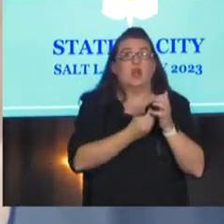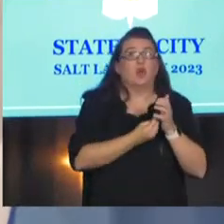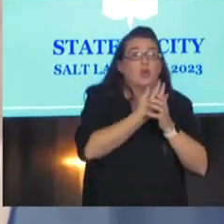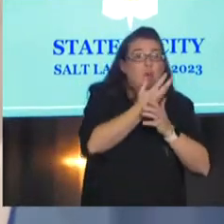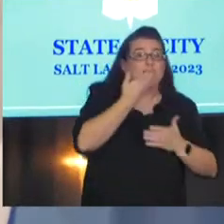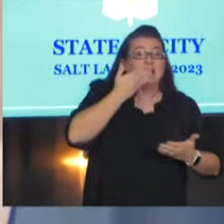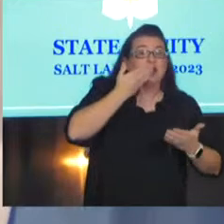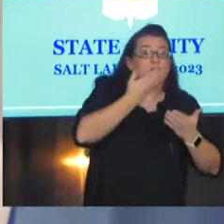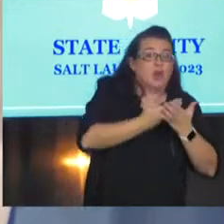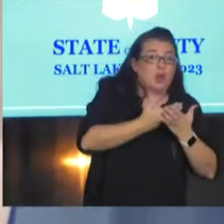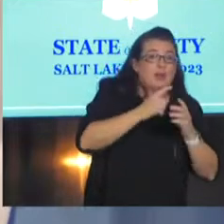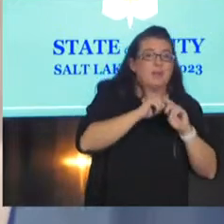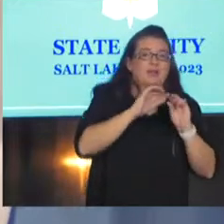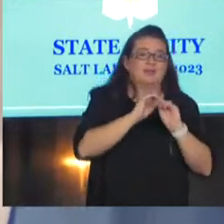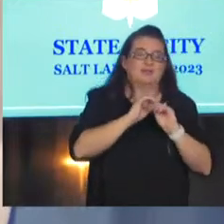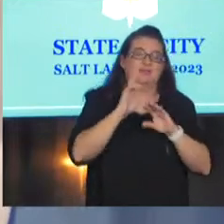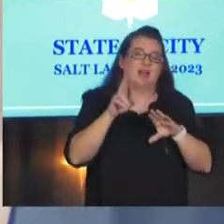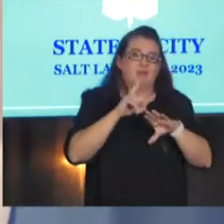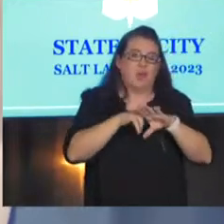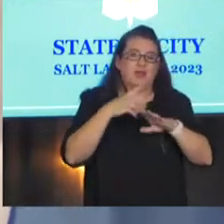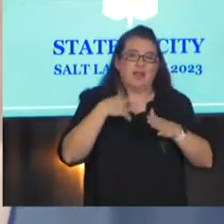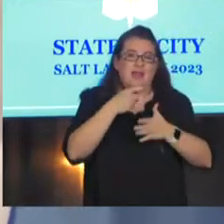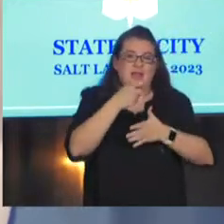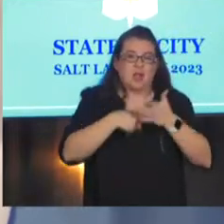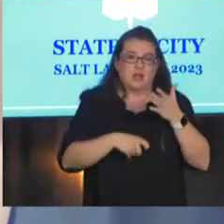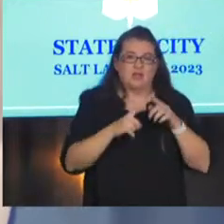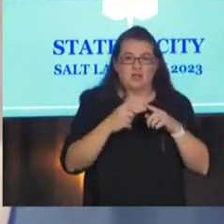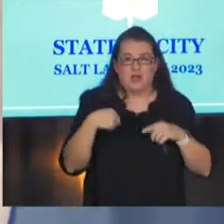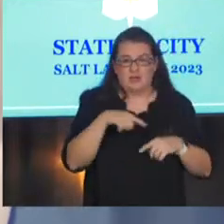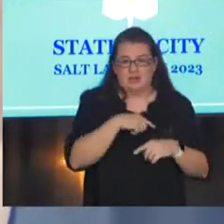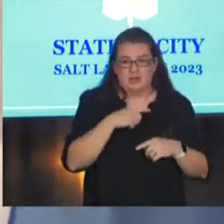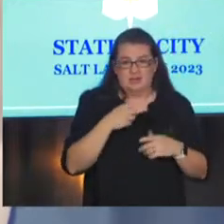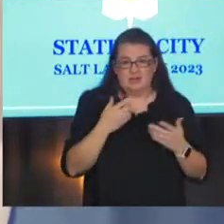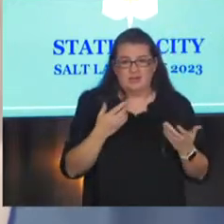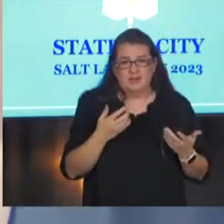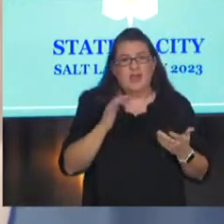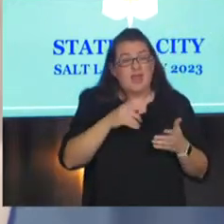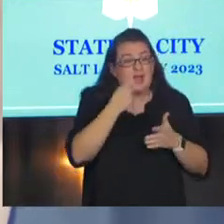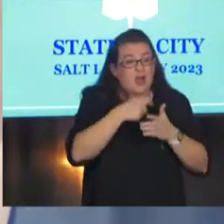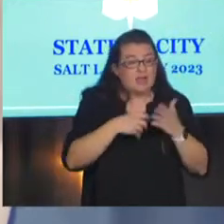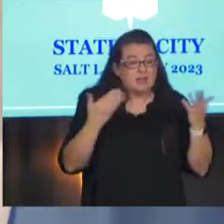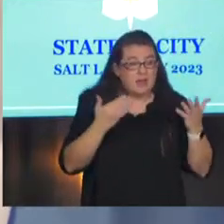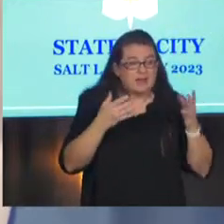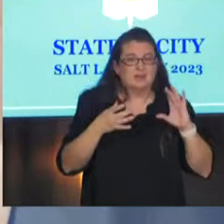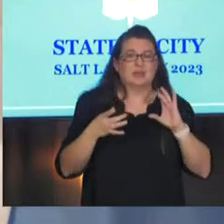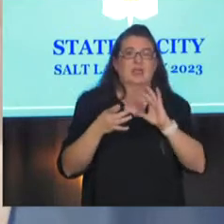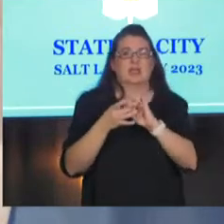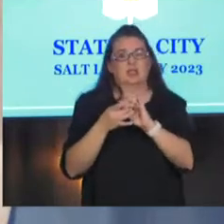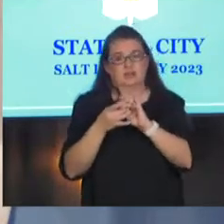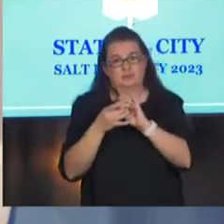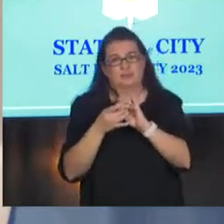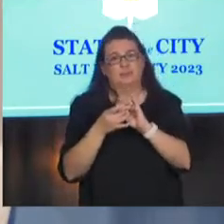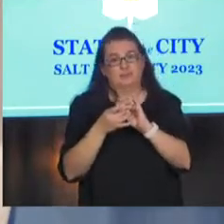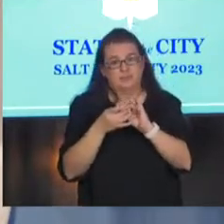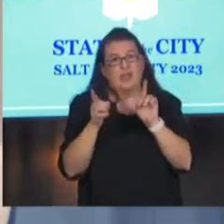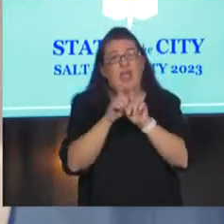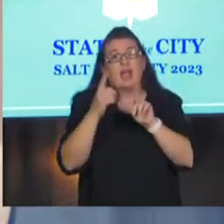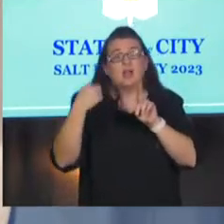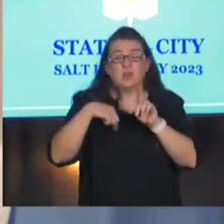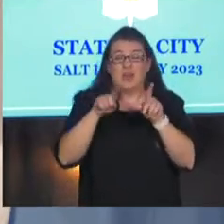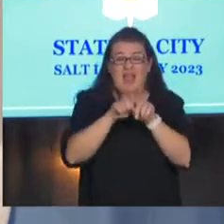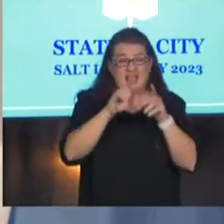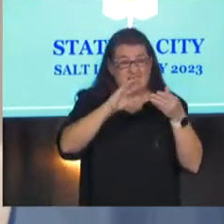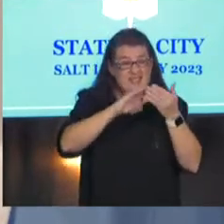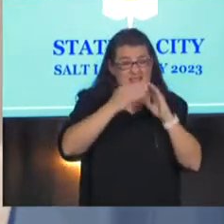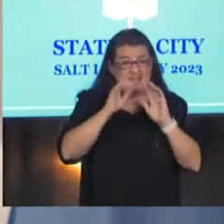good, but it's obvious that it comes at a cost to us. And one of those costs is connection. As we get bigger as a city